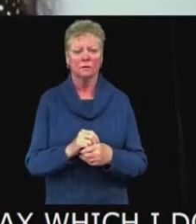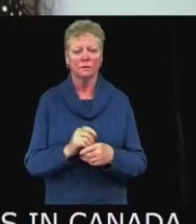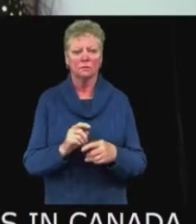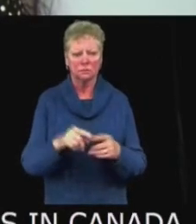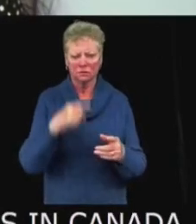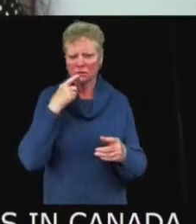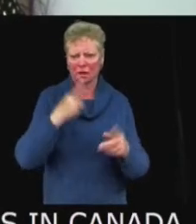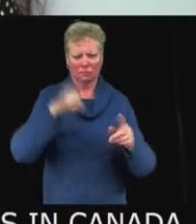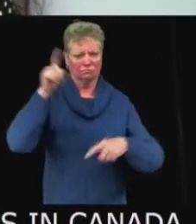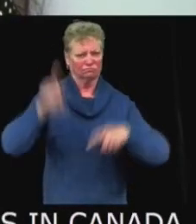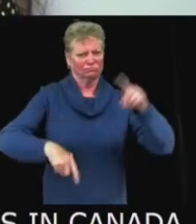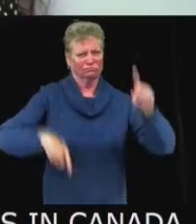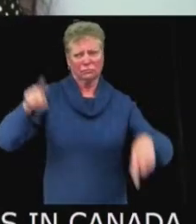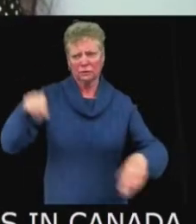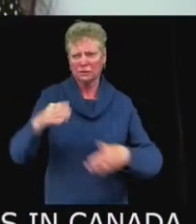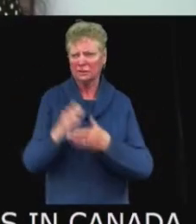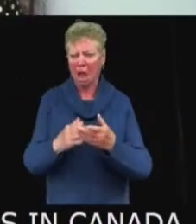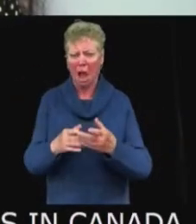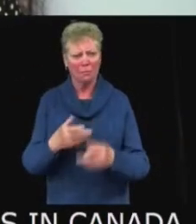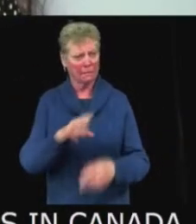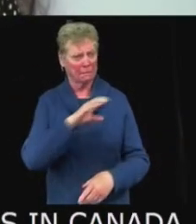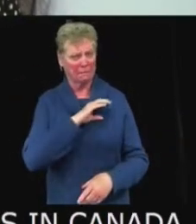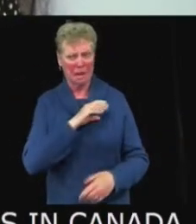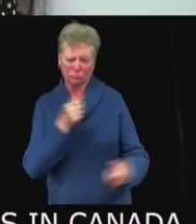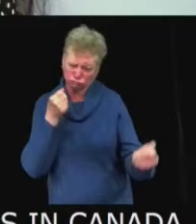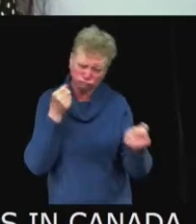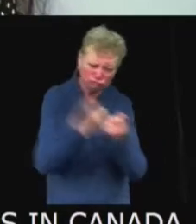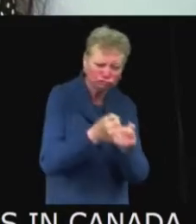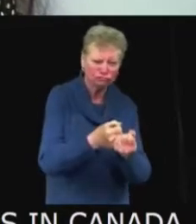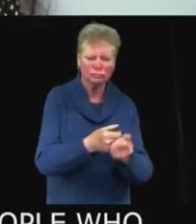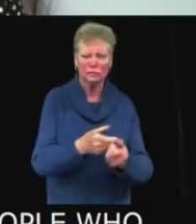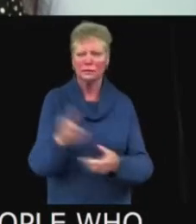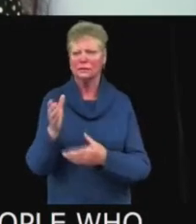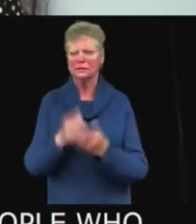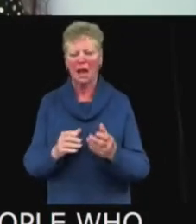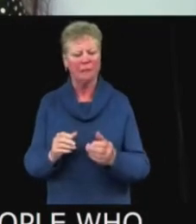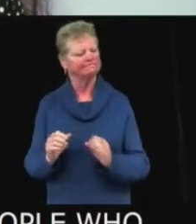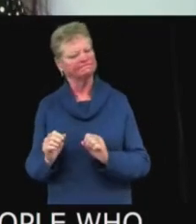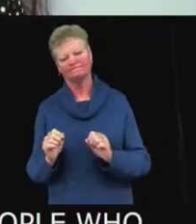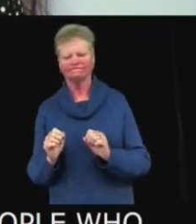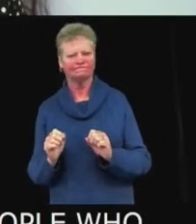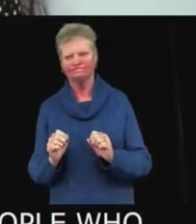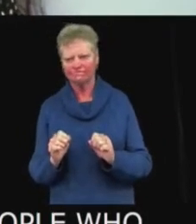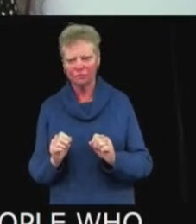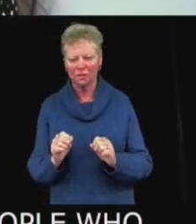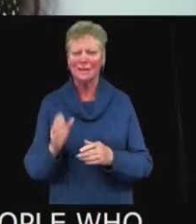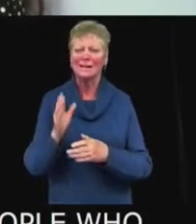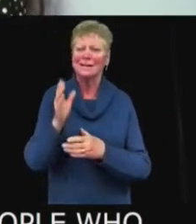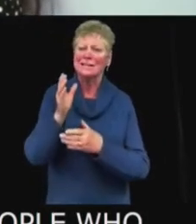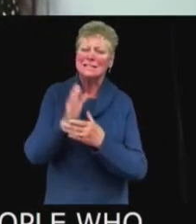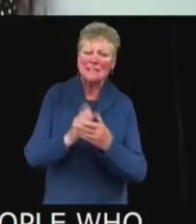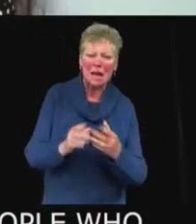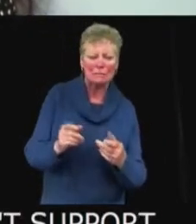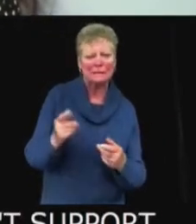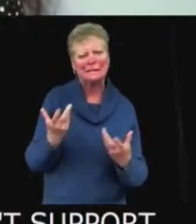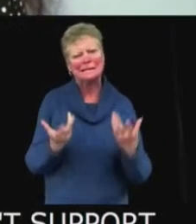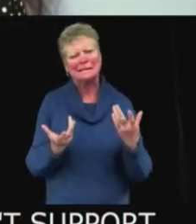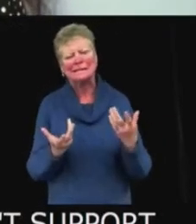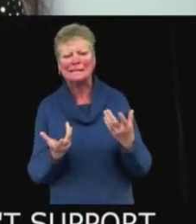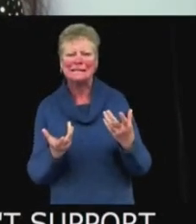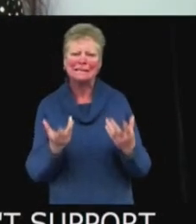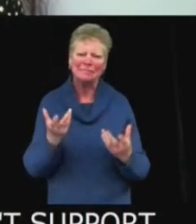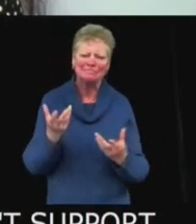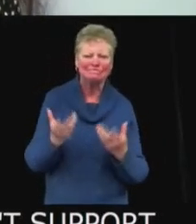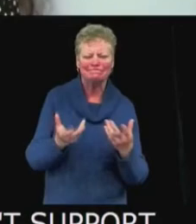was a wide range, people who strongly support the police, people who strongly don't support the police, and a lot of people that had varied thoughts. So they may,